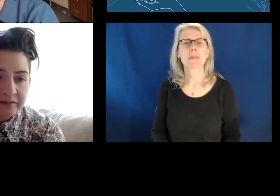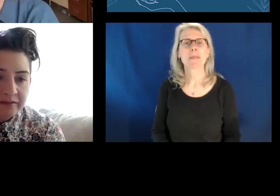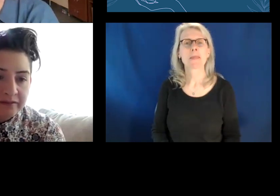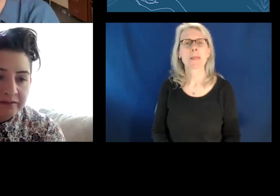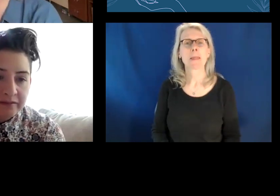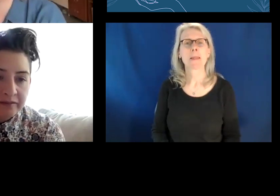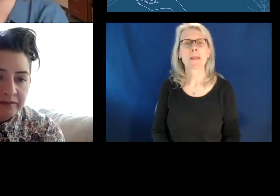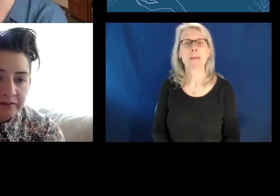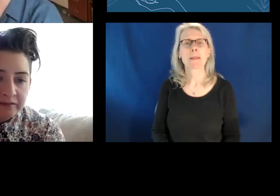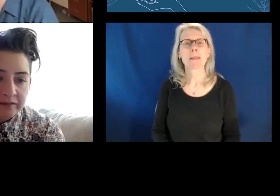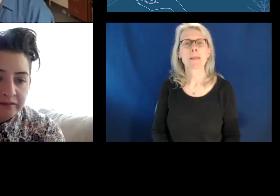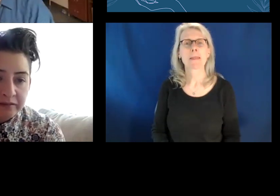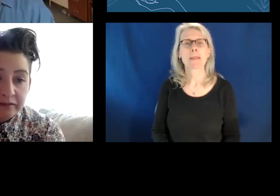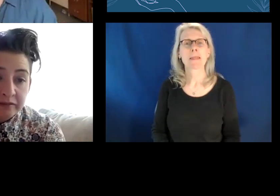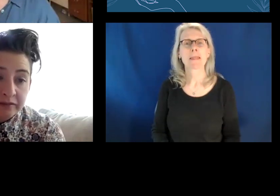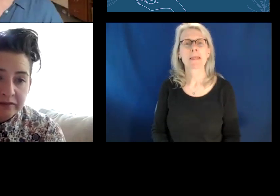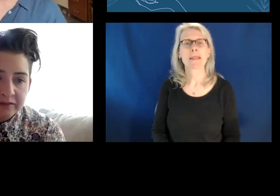Thank you.